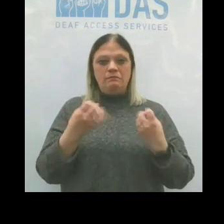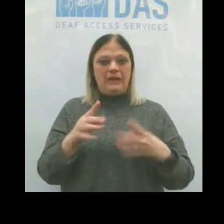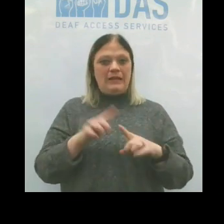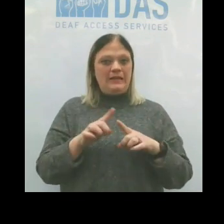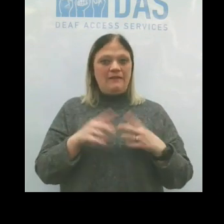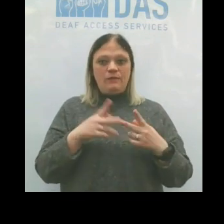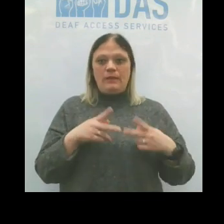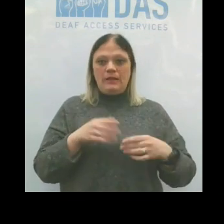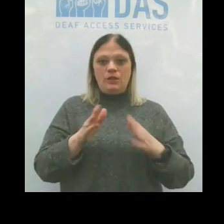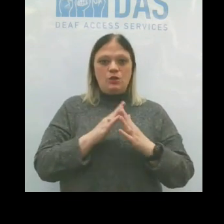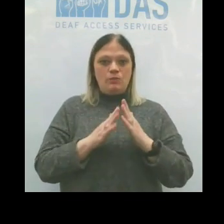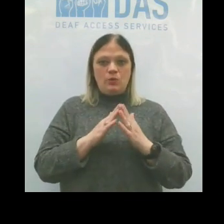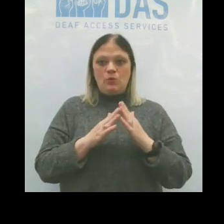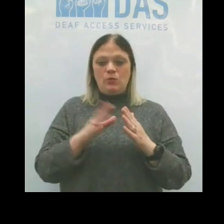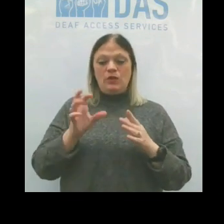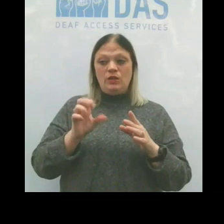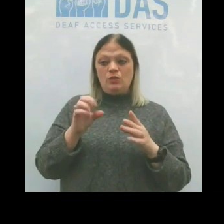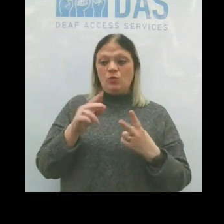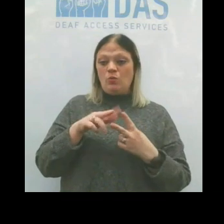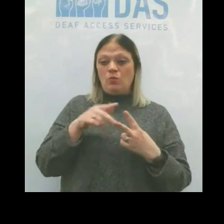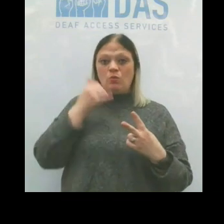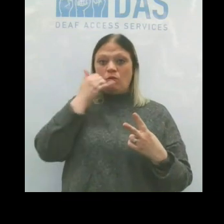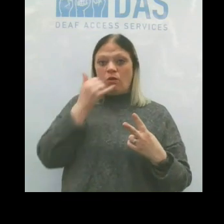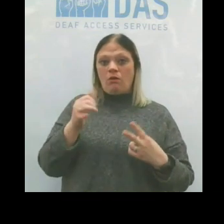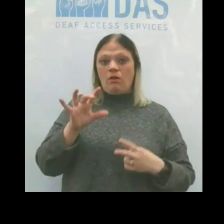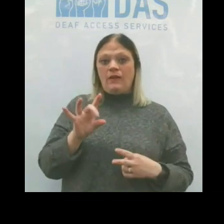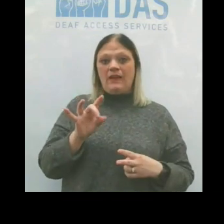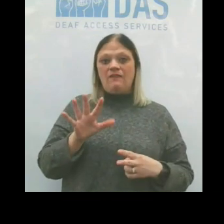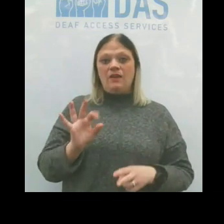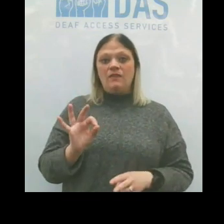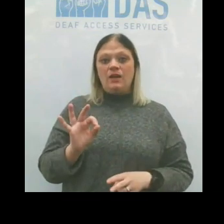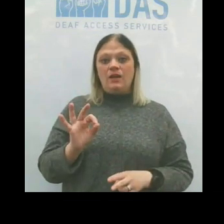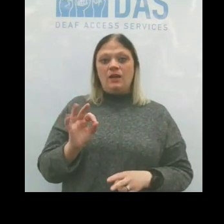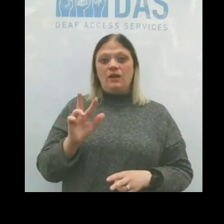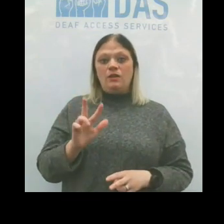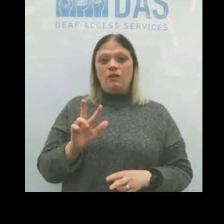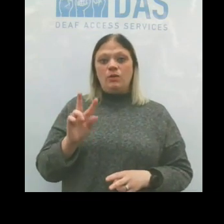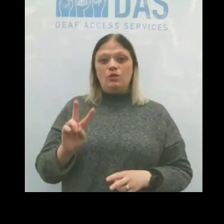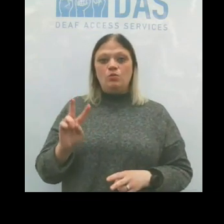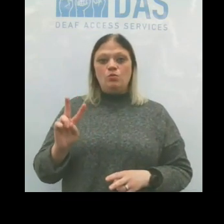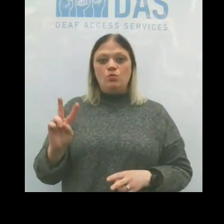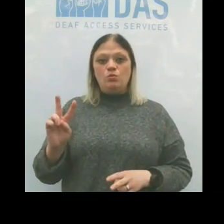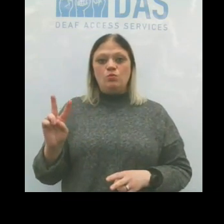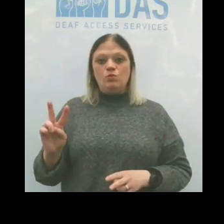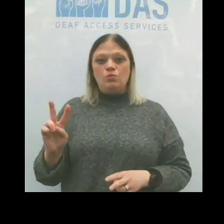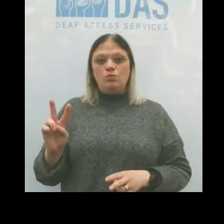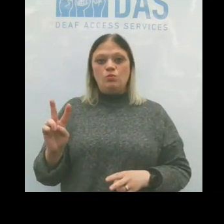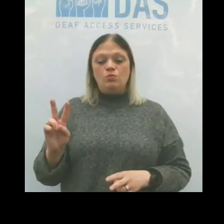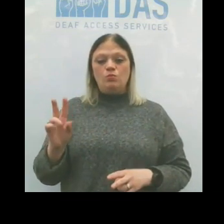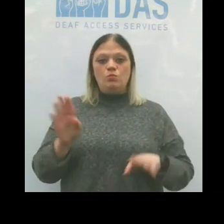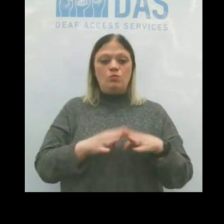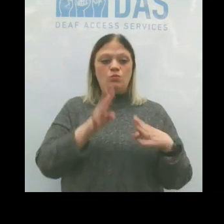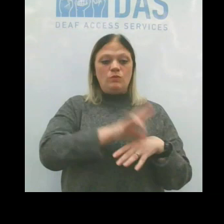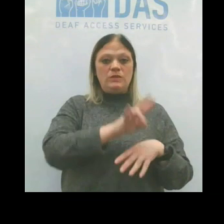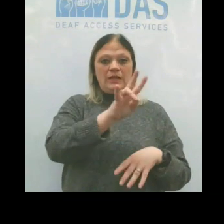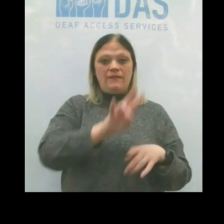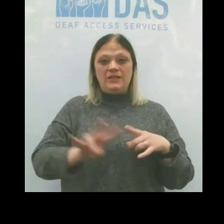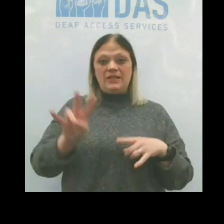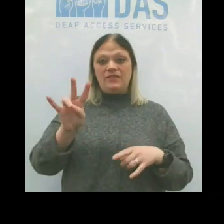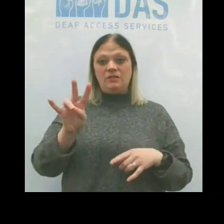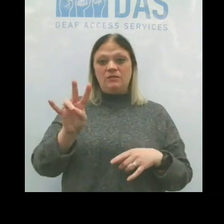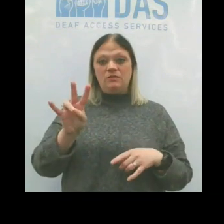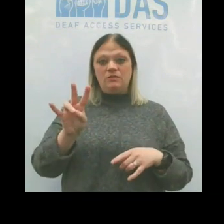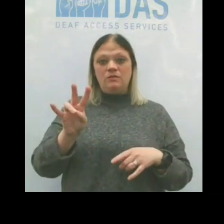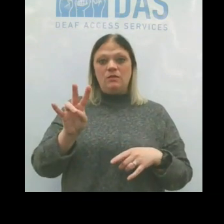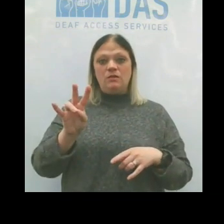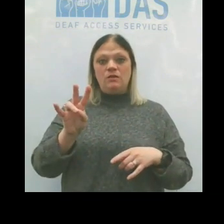community, so you either give them a call at 859-3222, They're open from 7 a.m. to 7 p.m., or